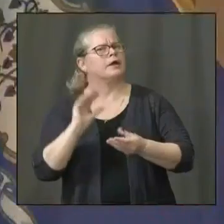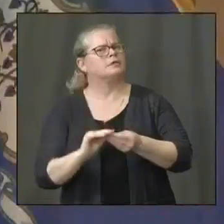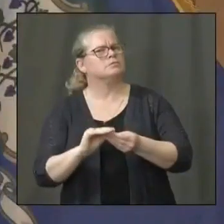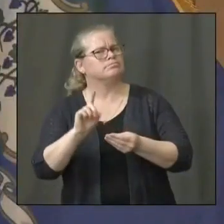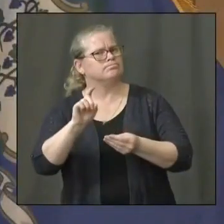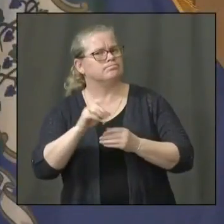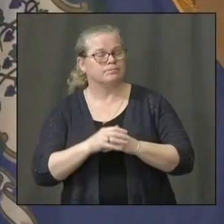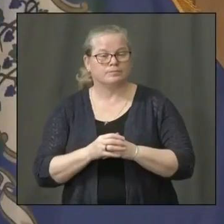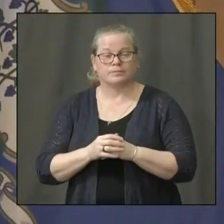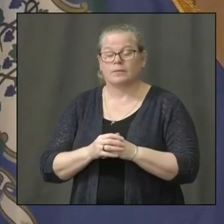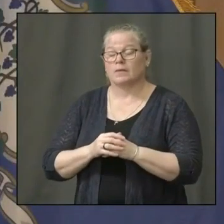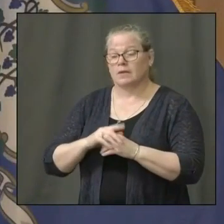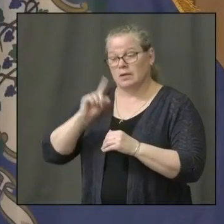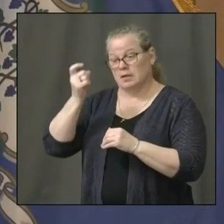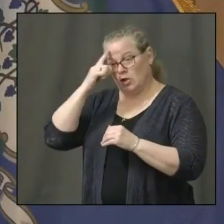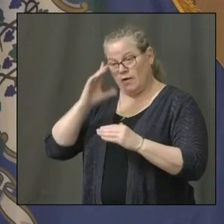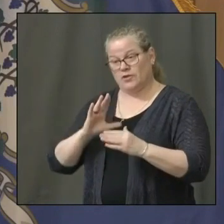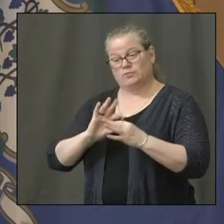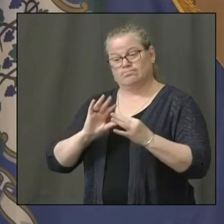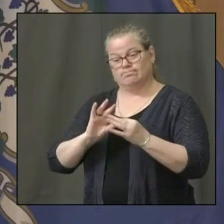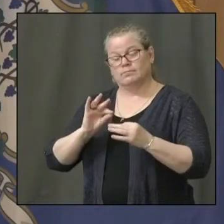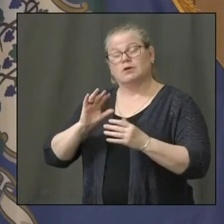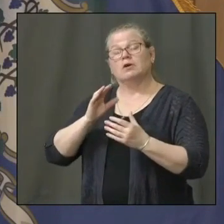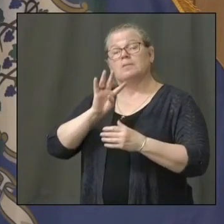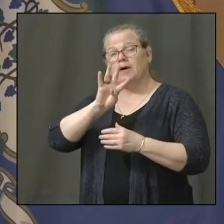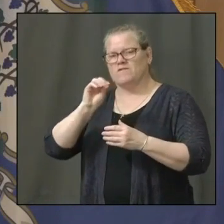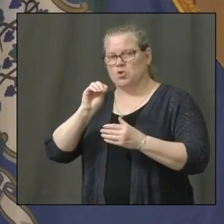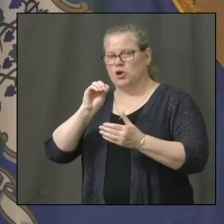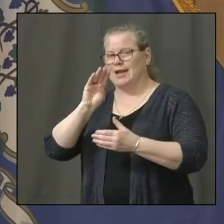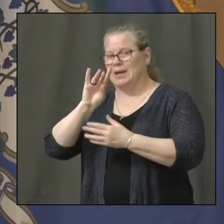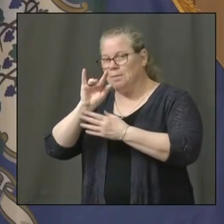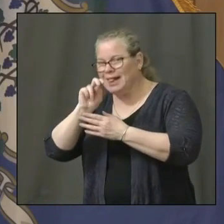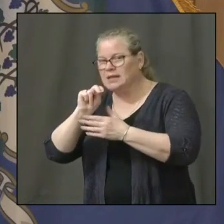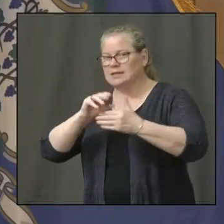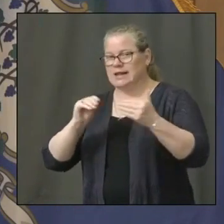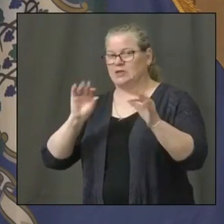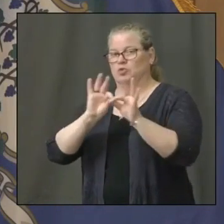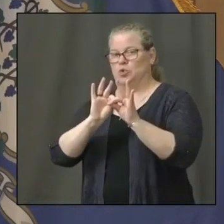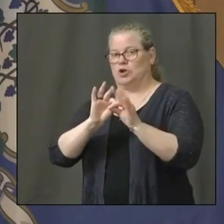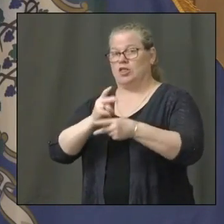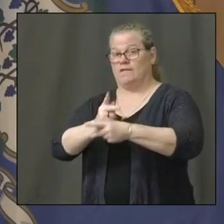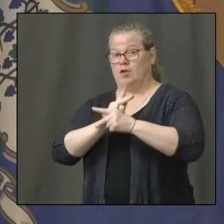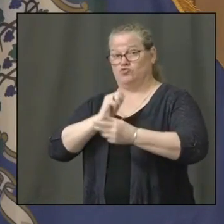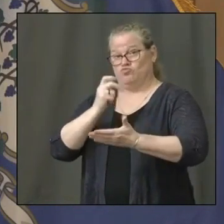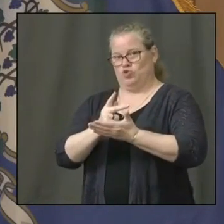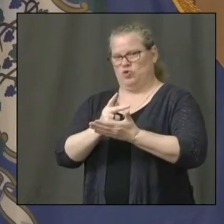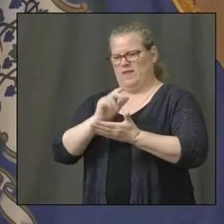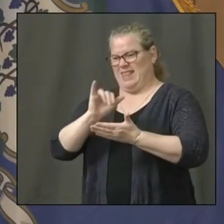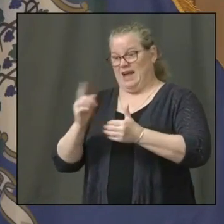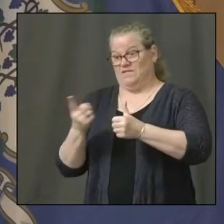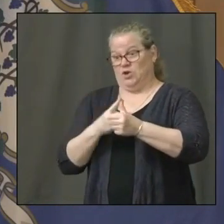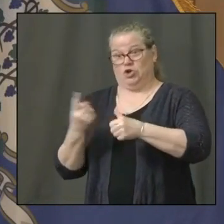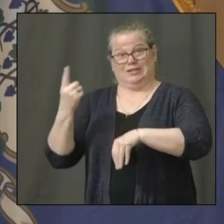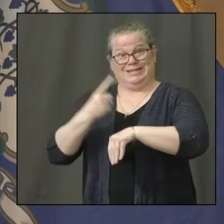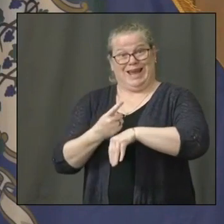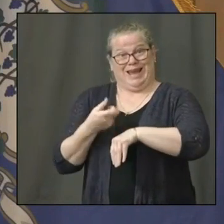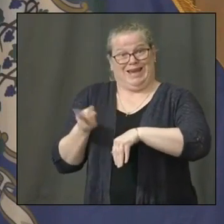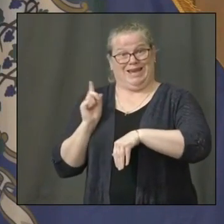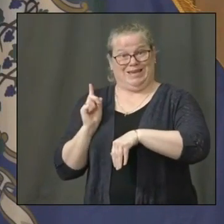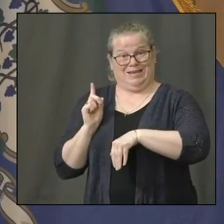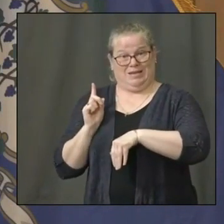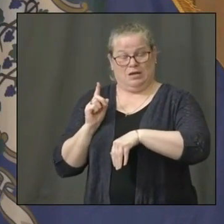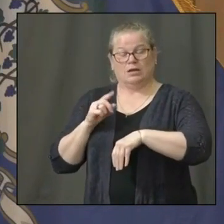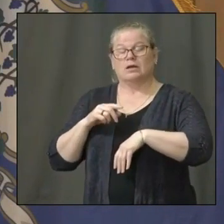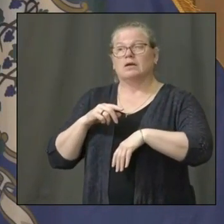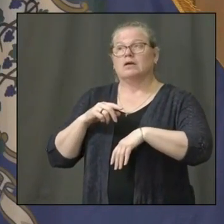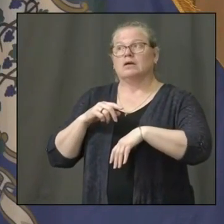I can tell you that there have been about $40 billion of loans approved in that first day. And I know that